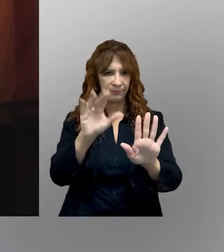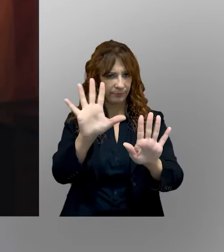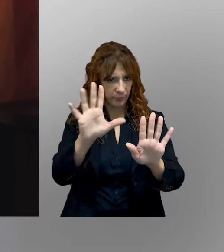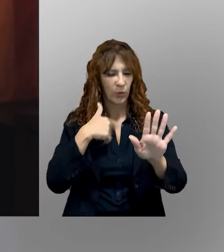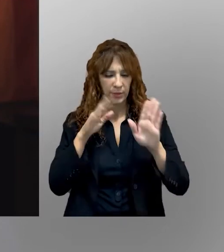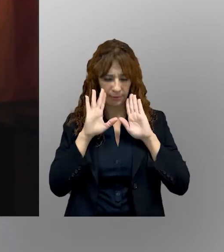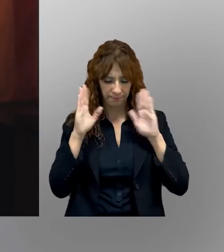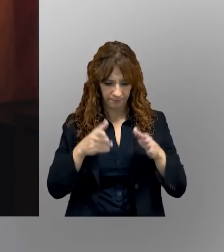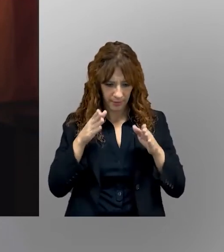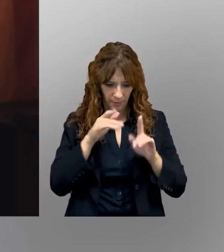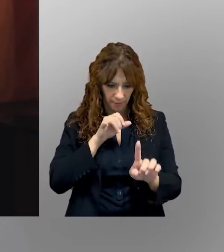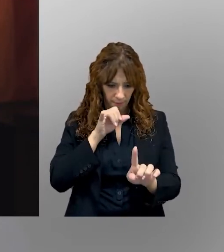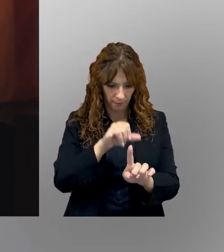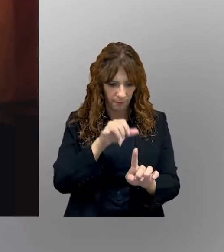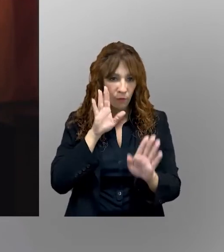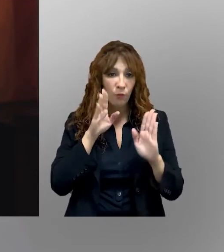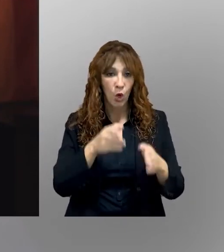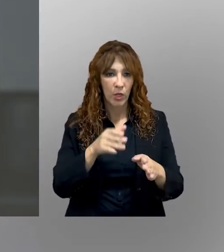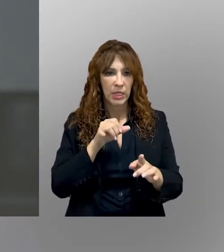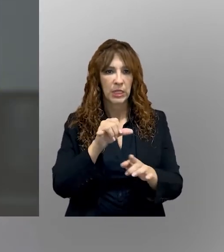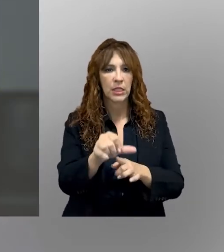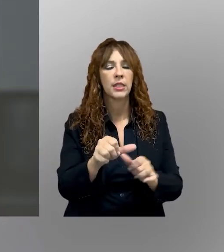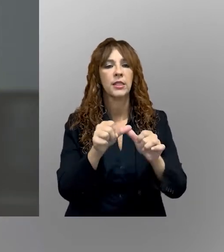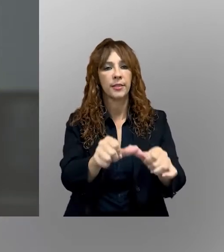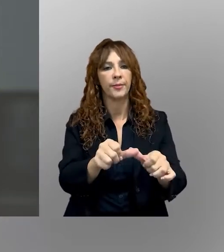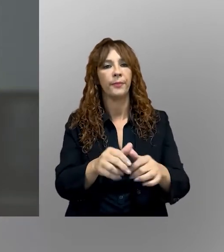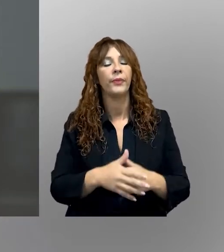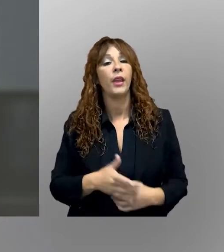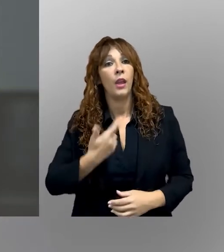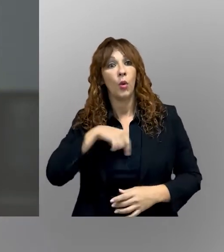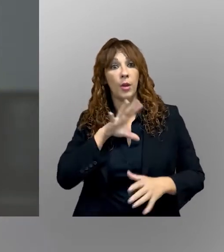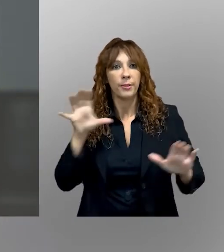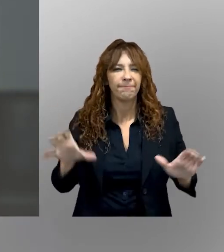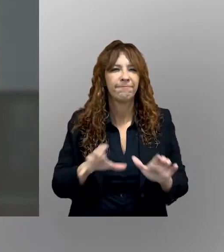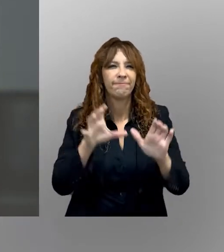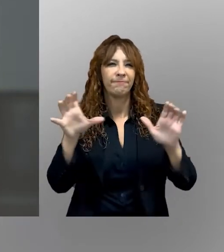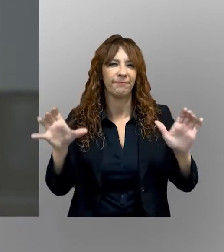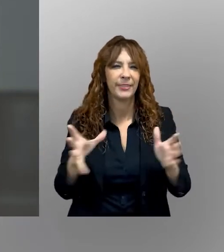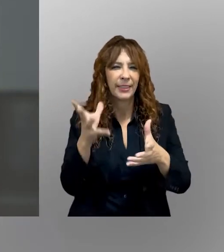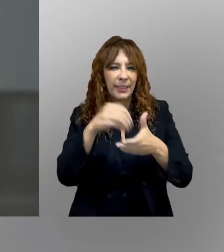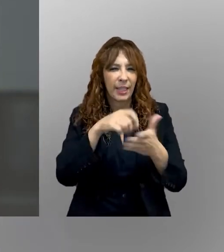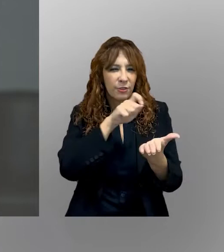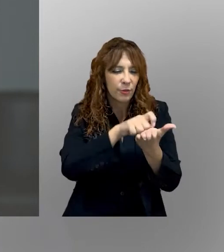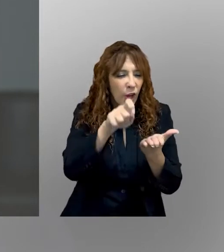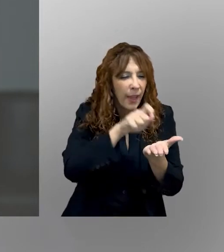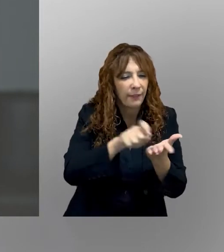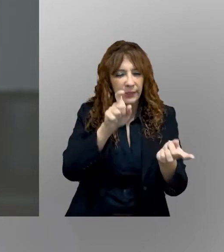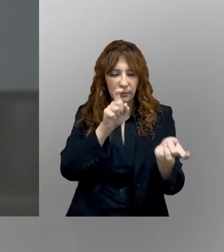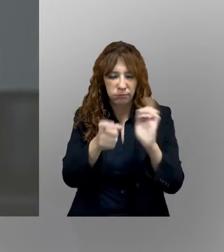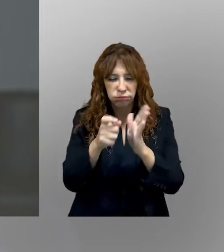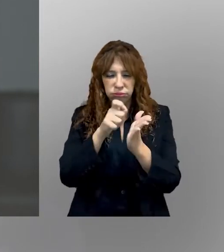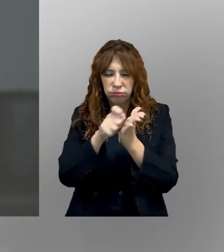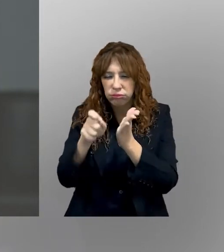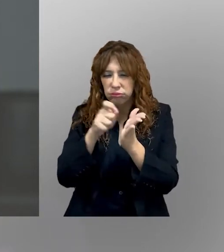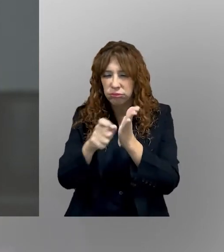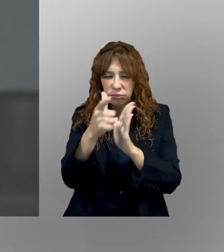no, we need to stay on this path. We need to stay on this path. We were actively engaged in crafting and redrafting the